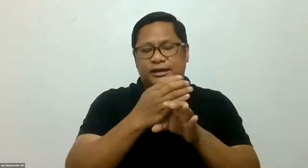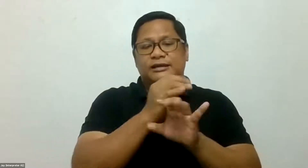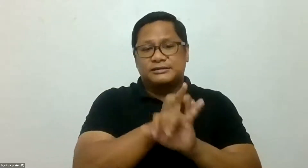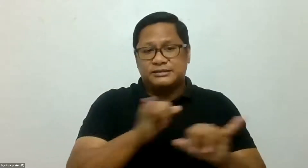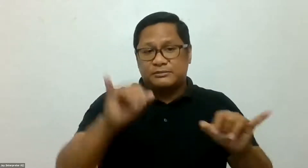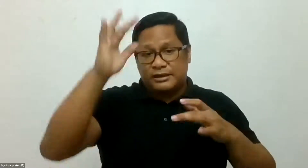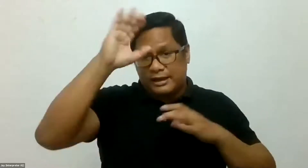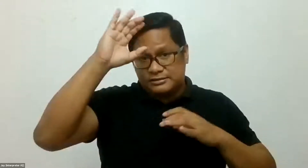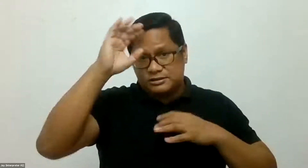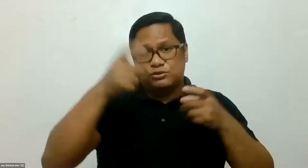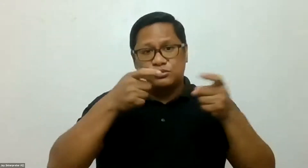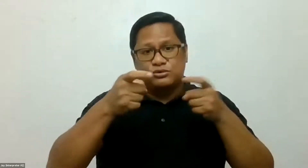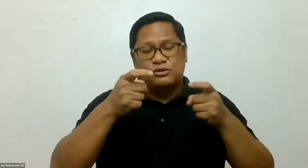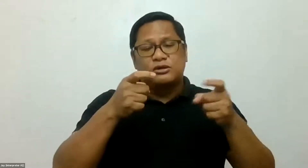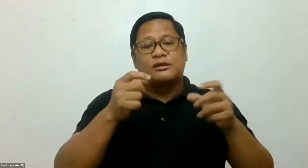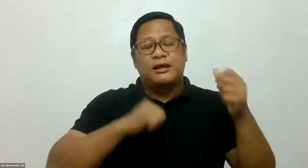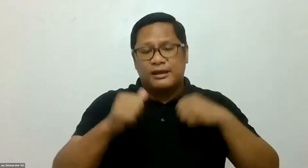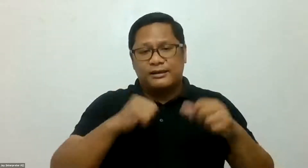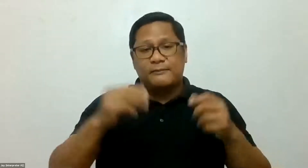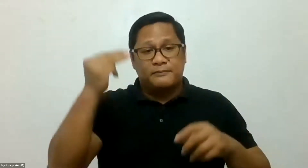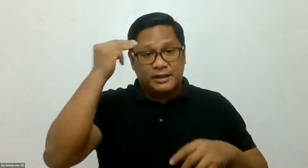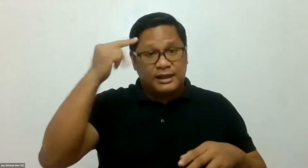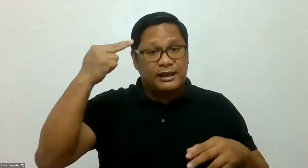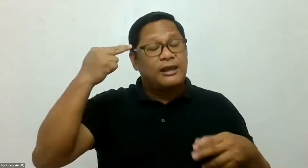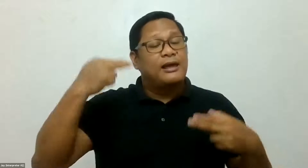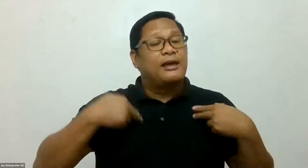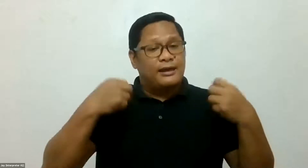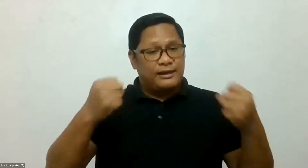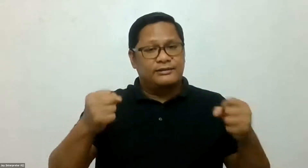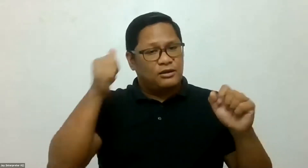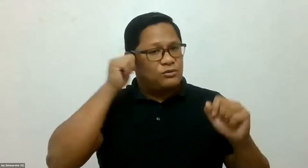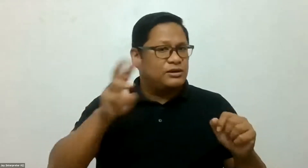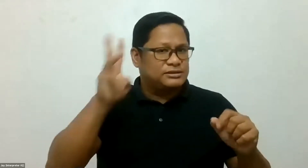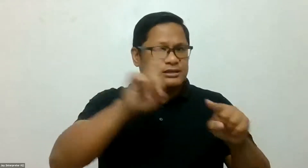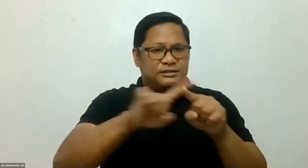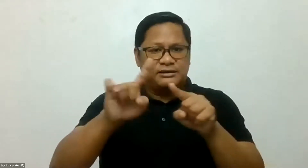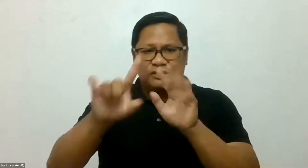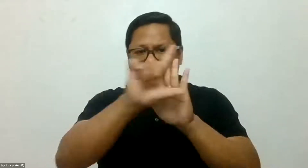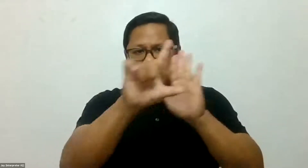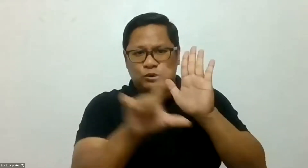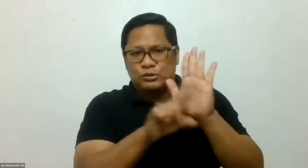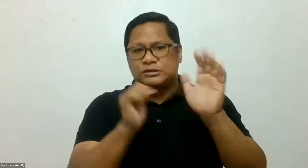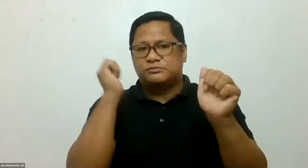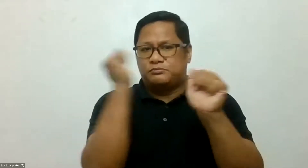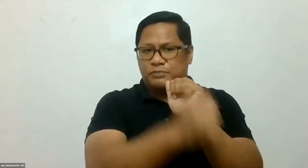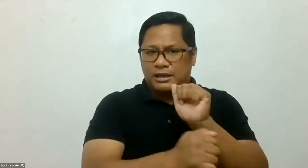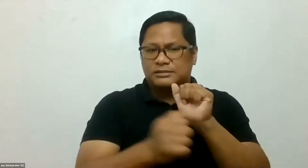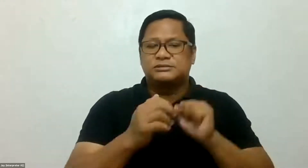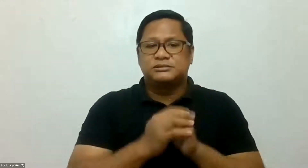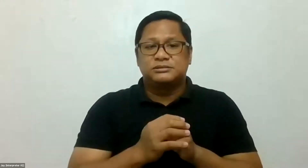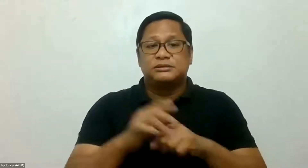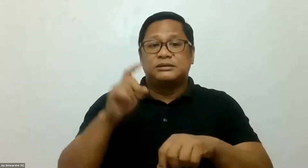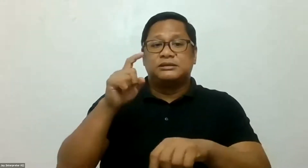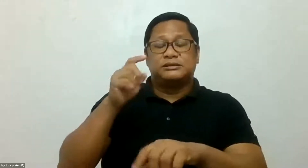Act, the Mental Health Awareness, and other significant landmark laws that were passed during the